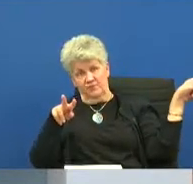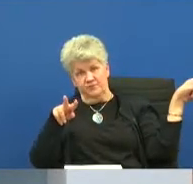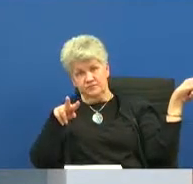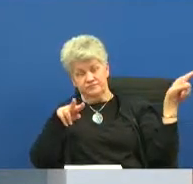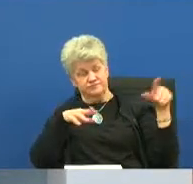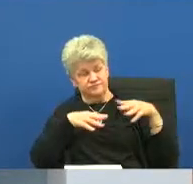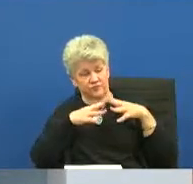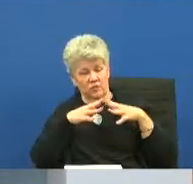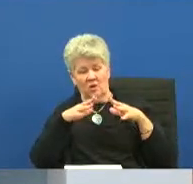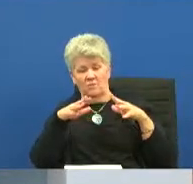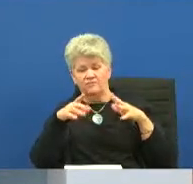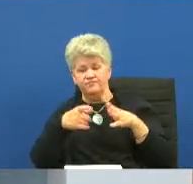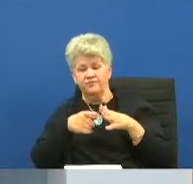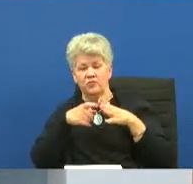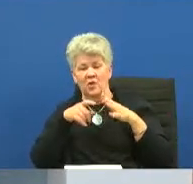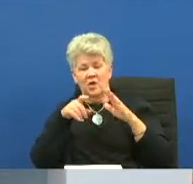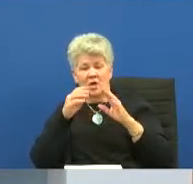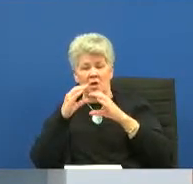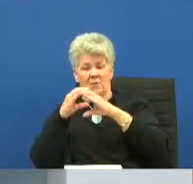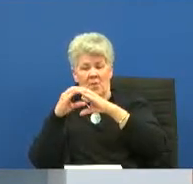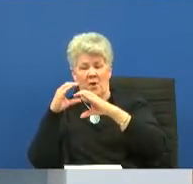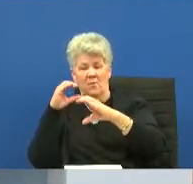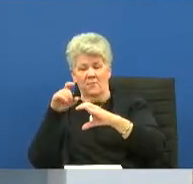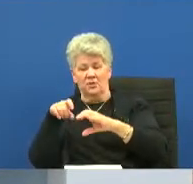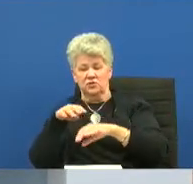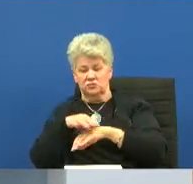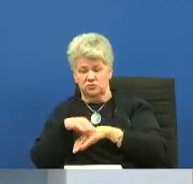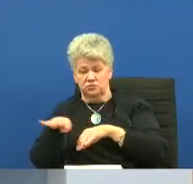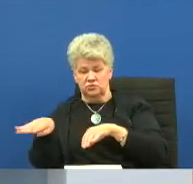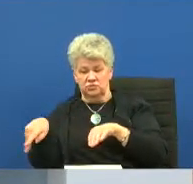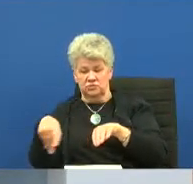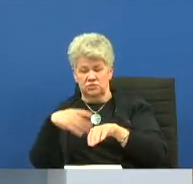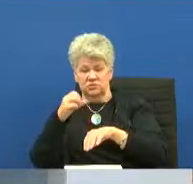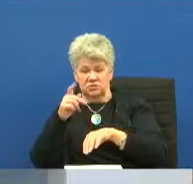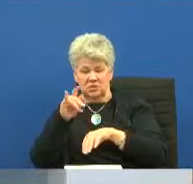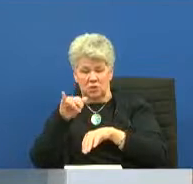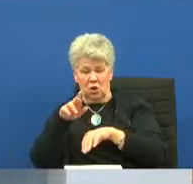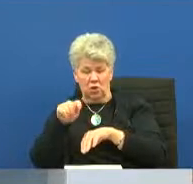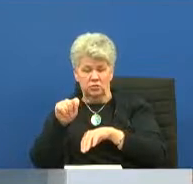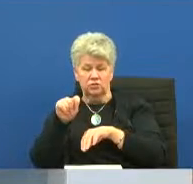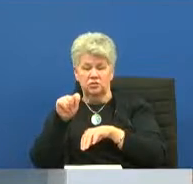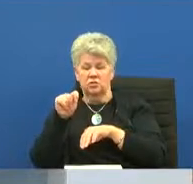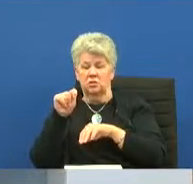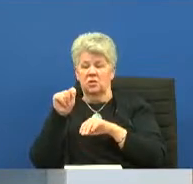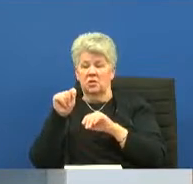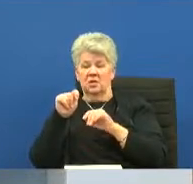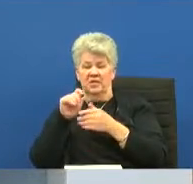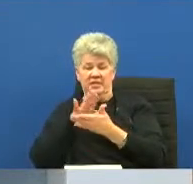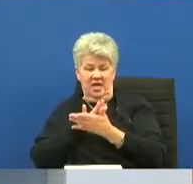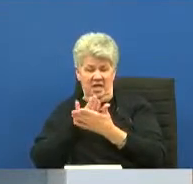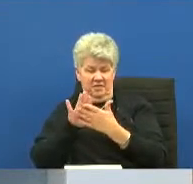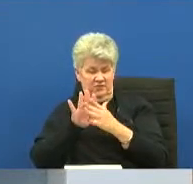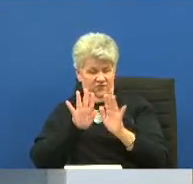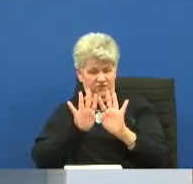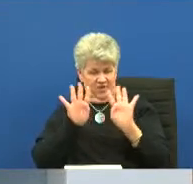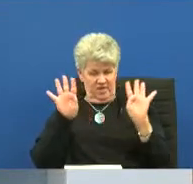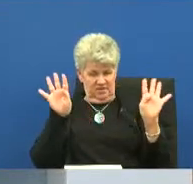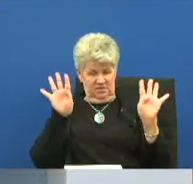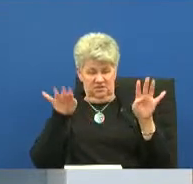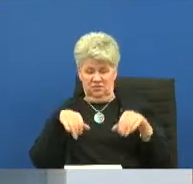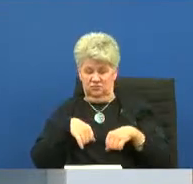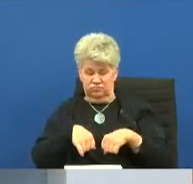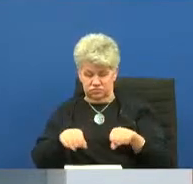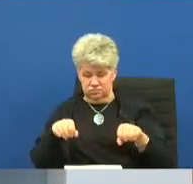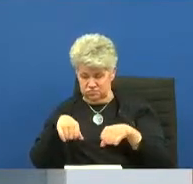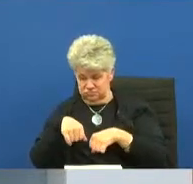The skirting is like a nice picket wood fence. It's very well maintained and cut, and I think